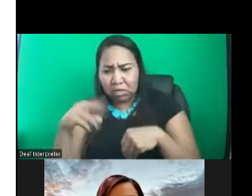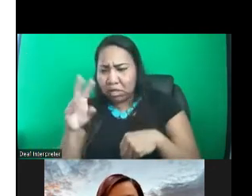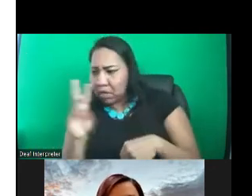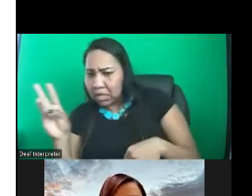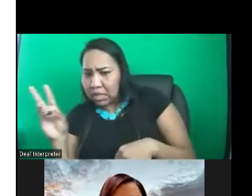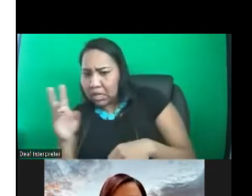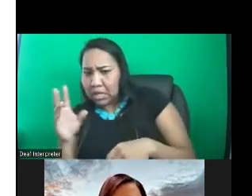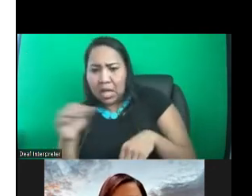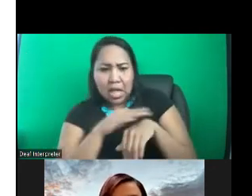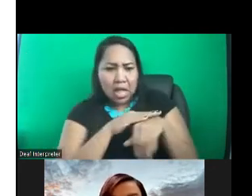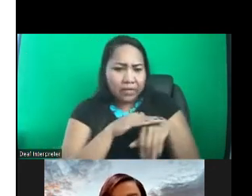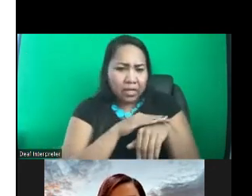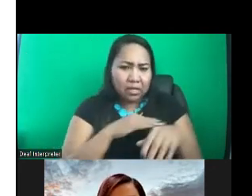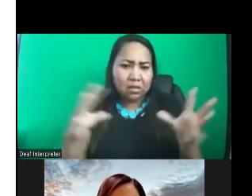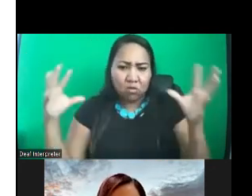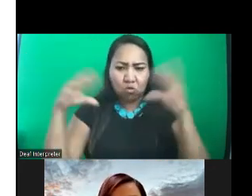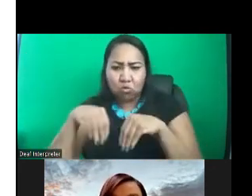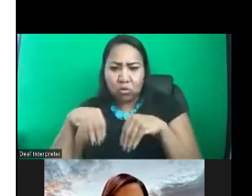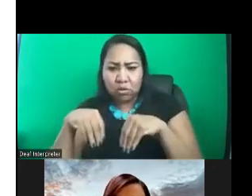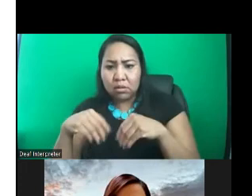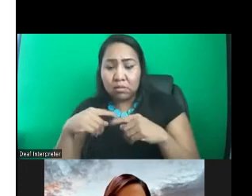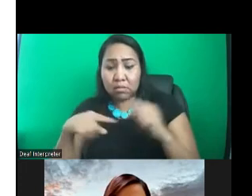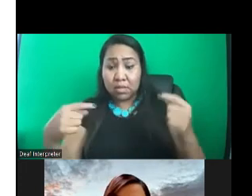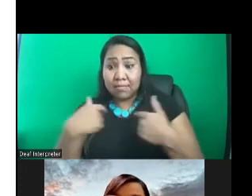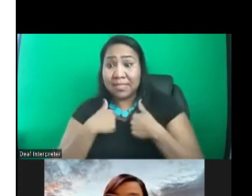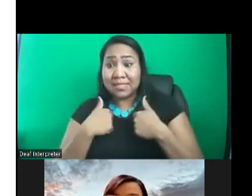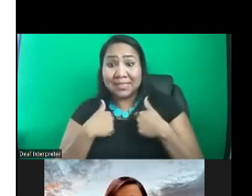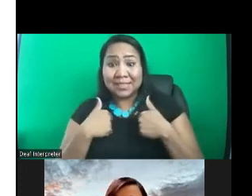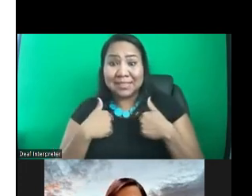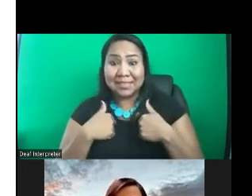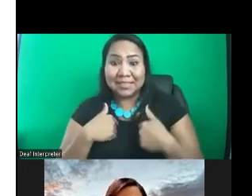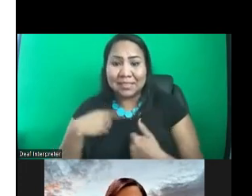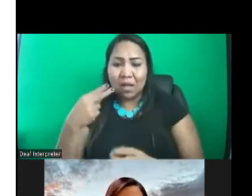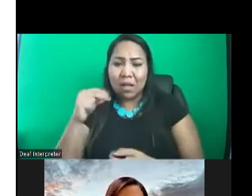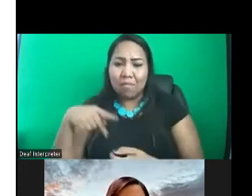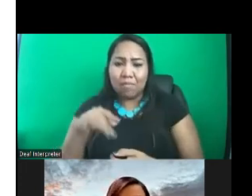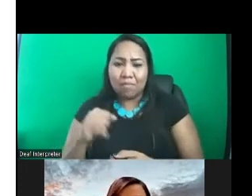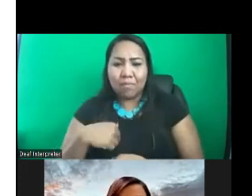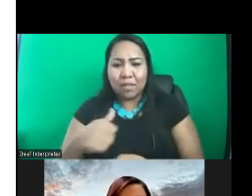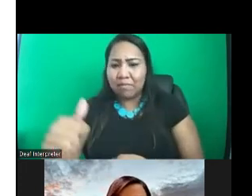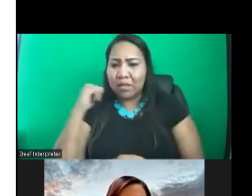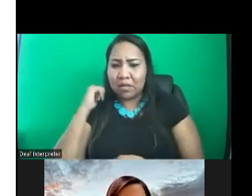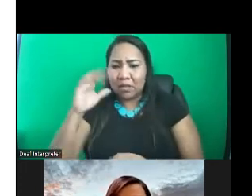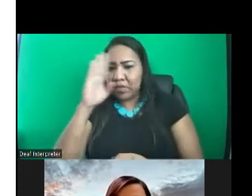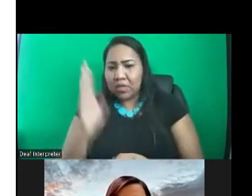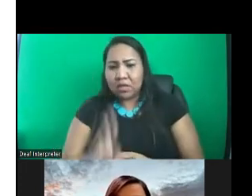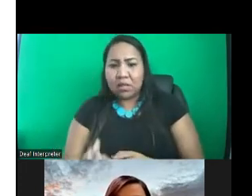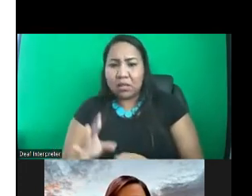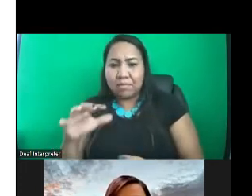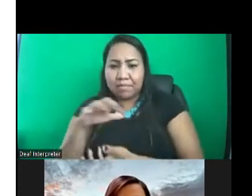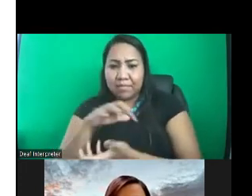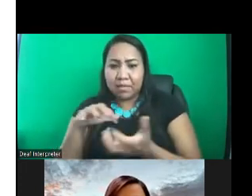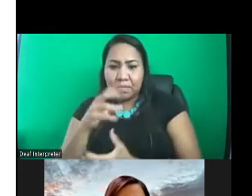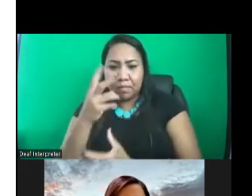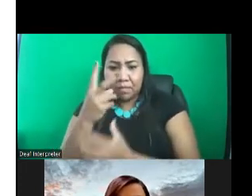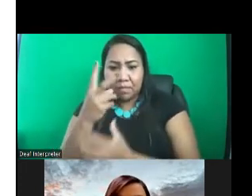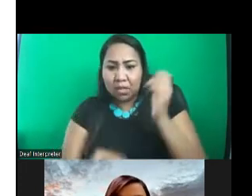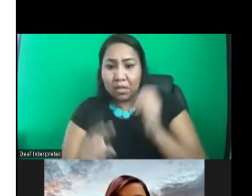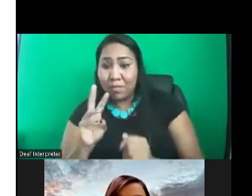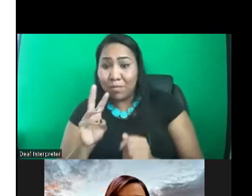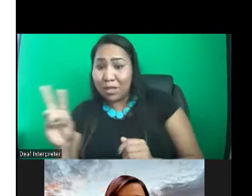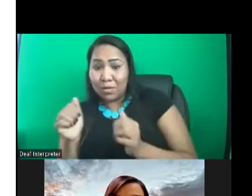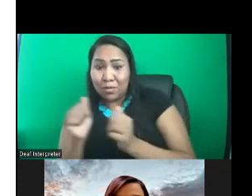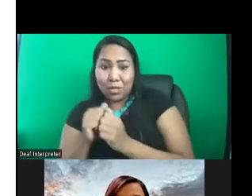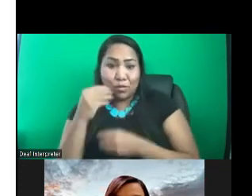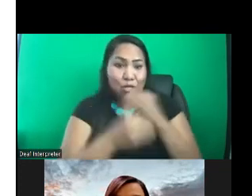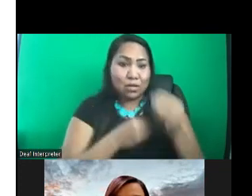even probably even try to attempt to do, is an integration of Western medicine and traditional medicine. We just know, and know it's a